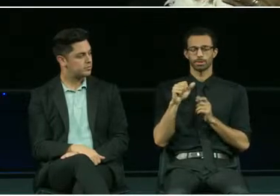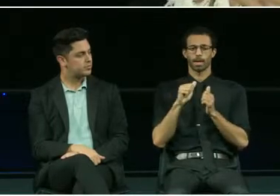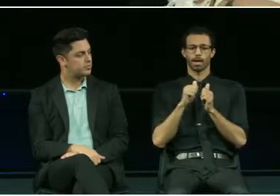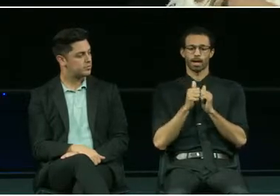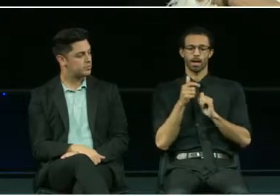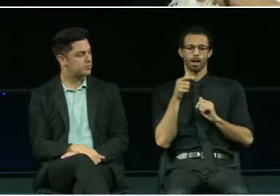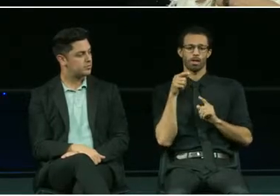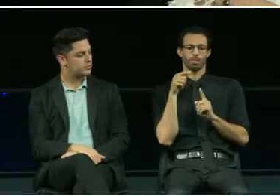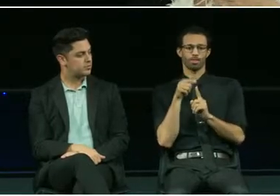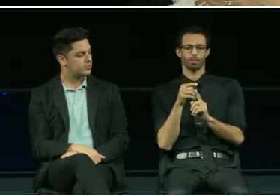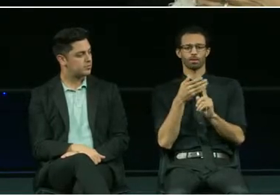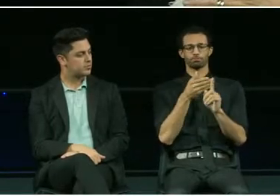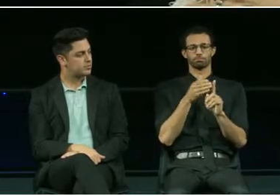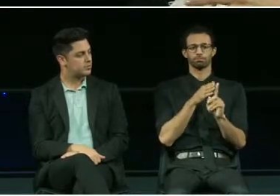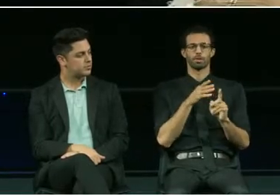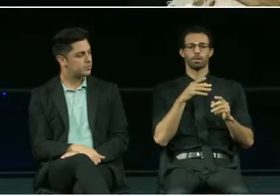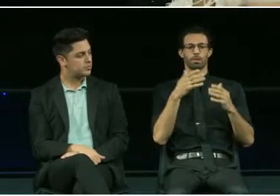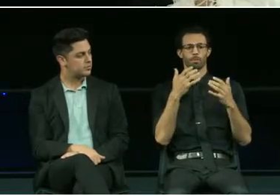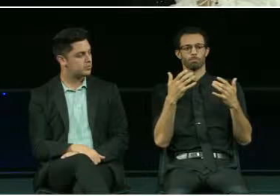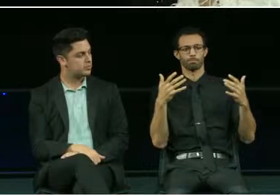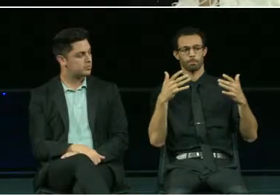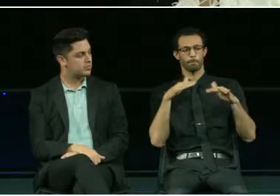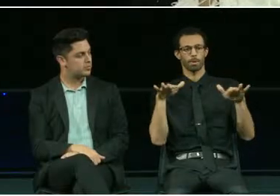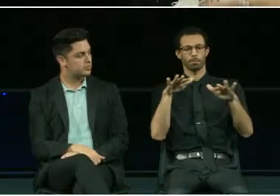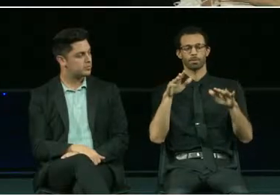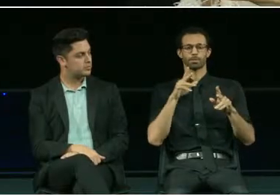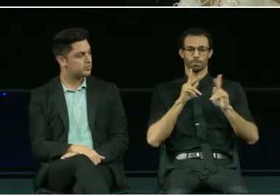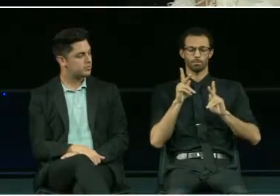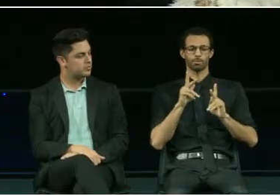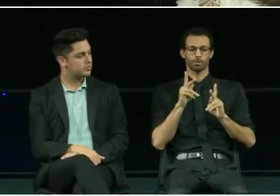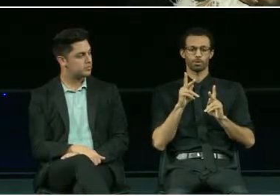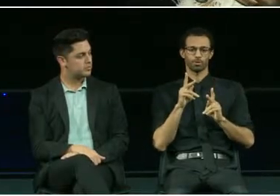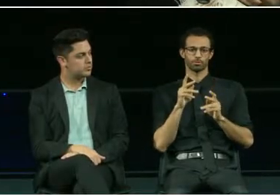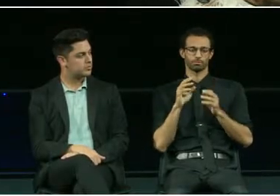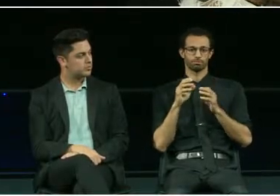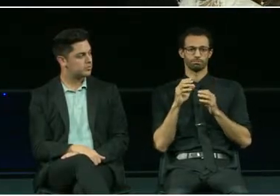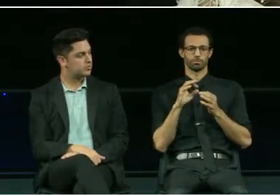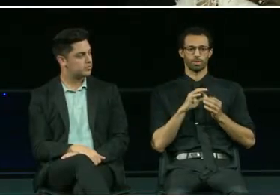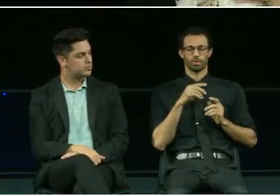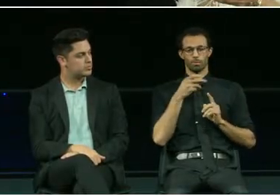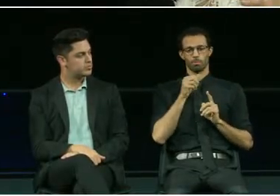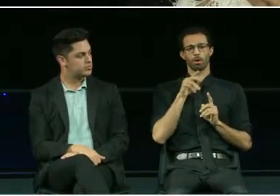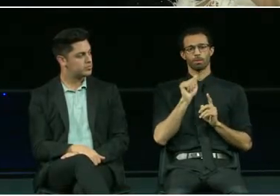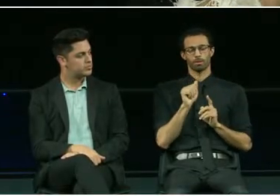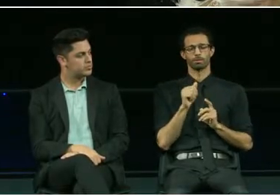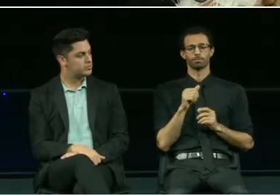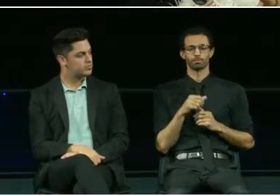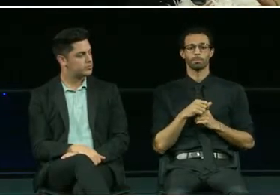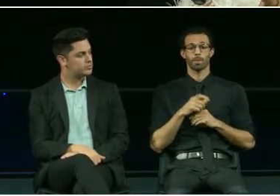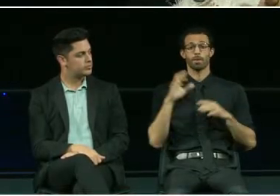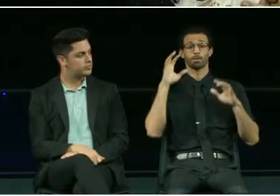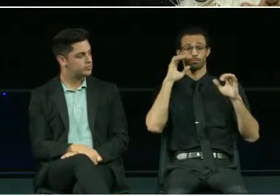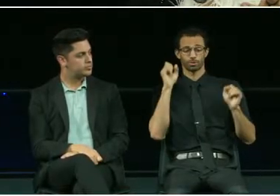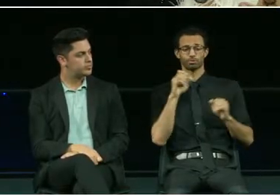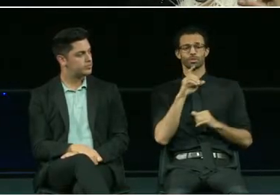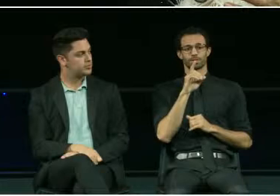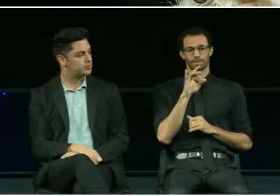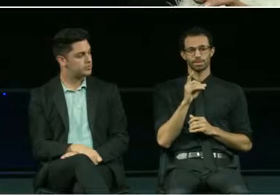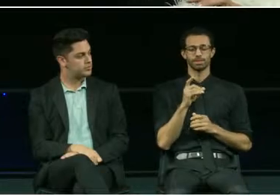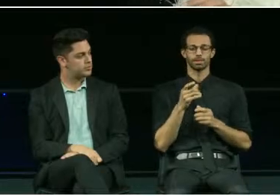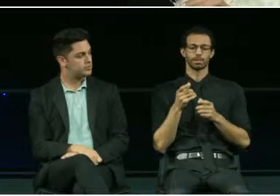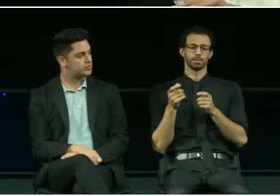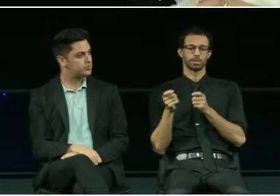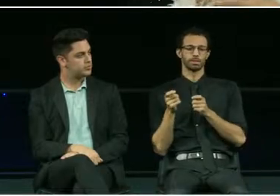public's view of Martha. And, you know, the administration certainly used the press to their advantage as much as they